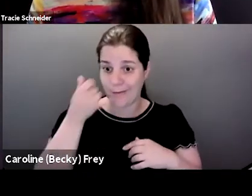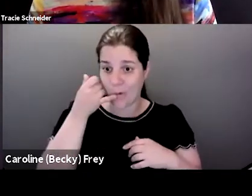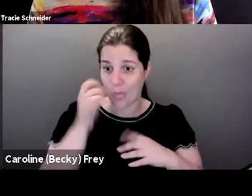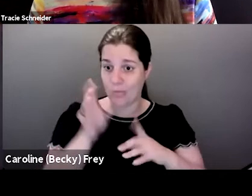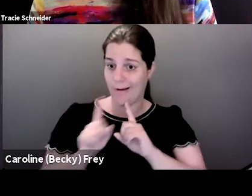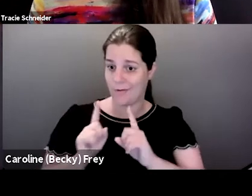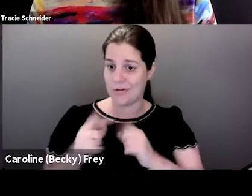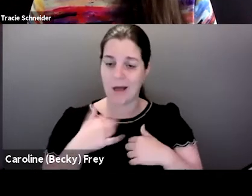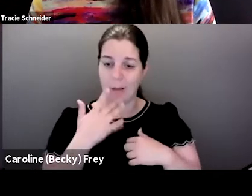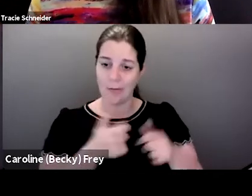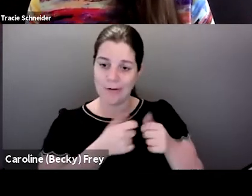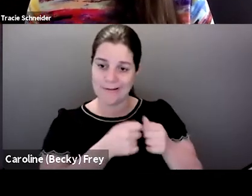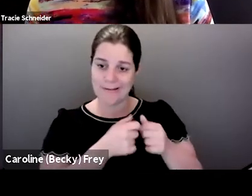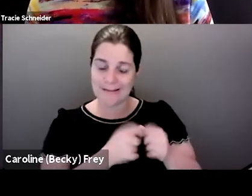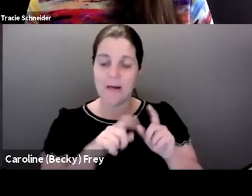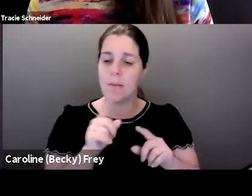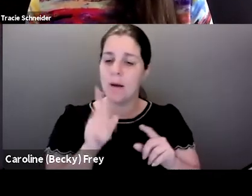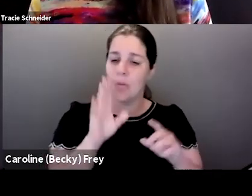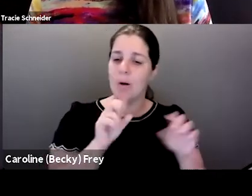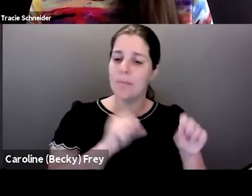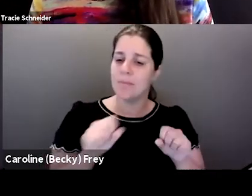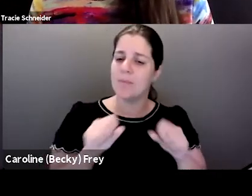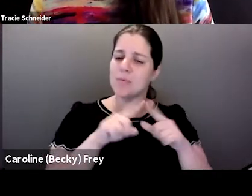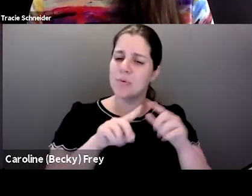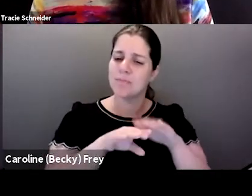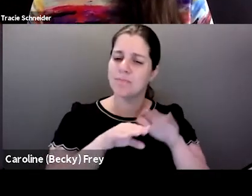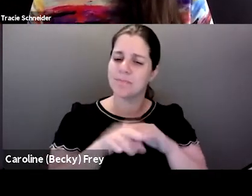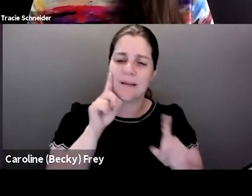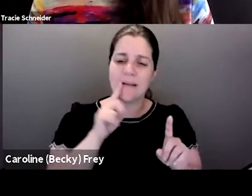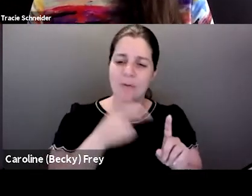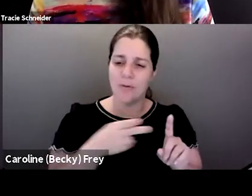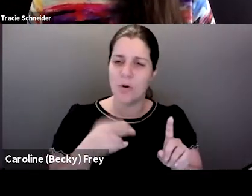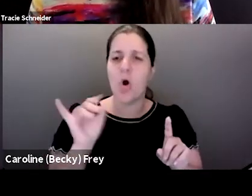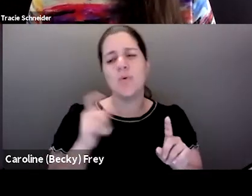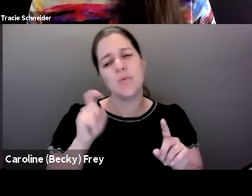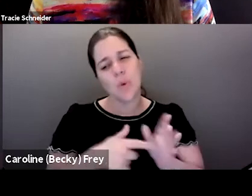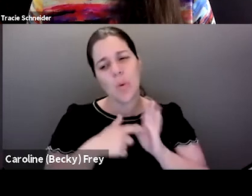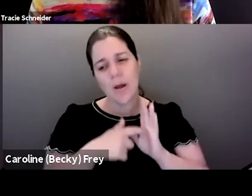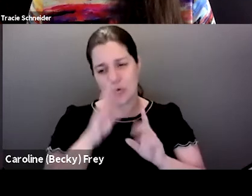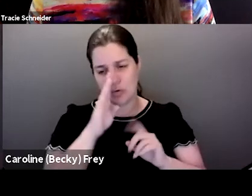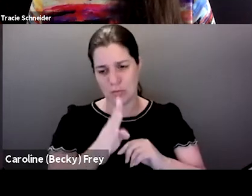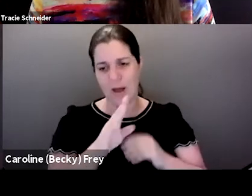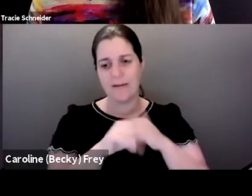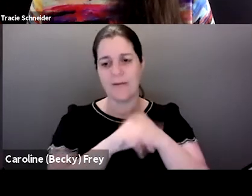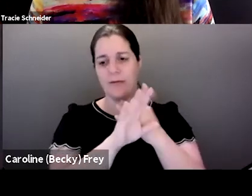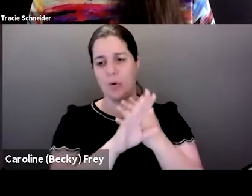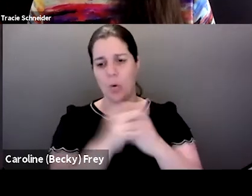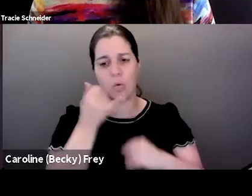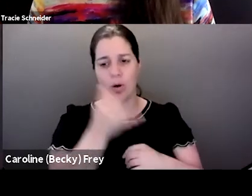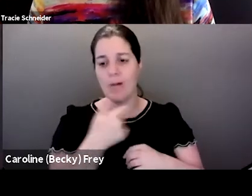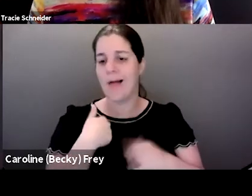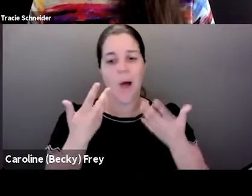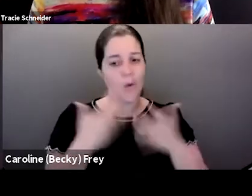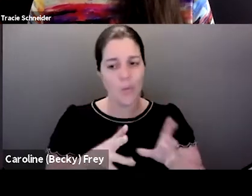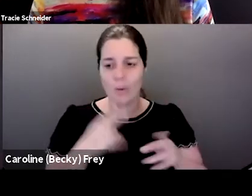be accessible for people who are deaf and hard of hearing as well. We also need direct video calling. I don't want to have to use